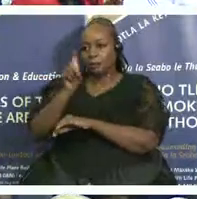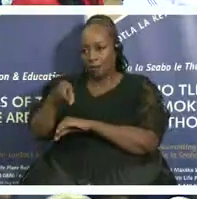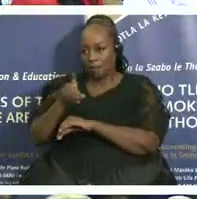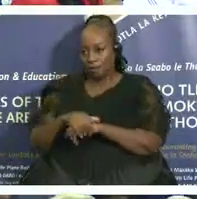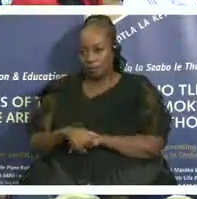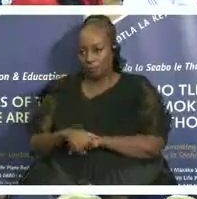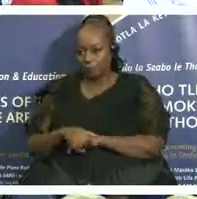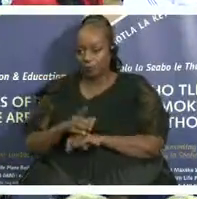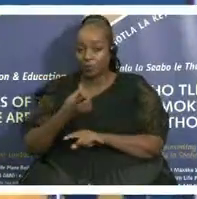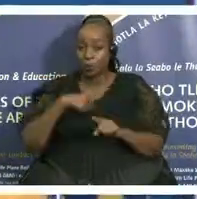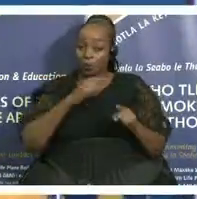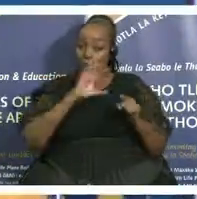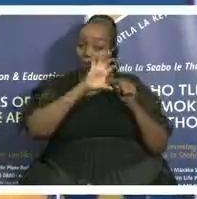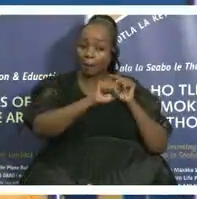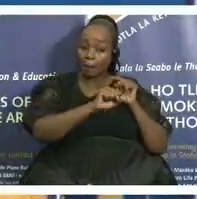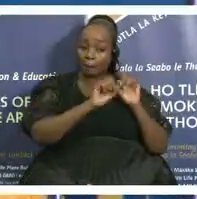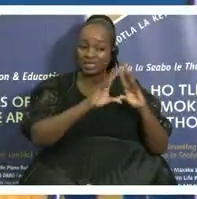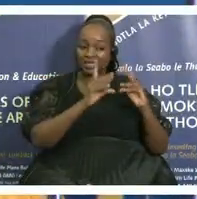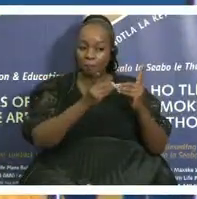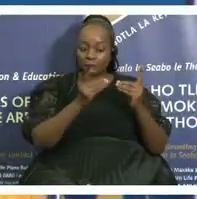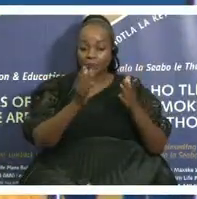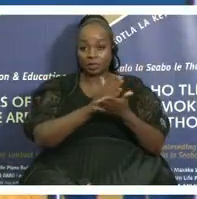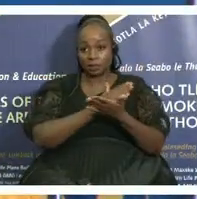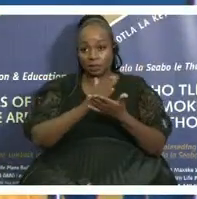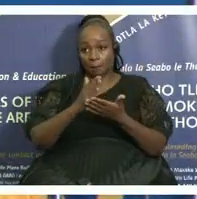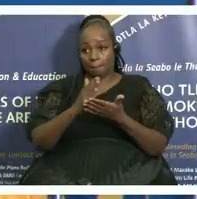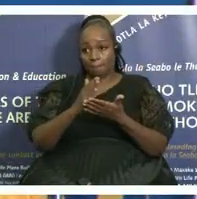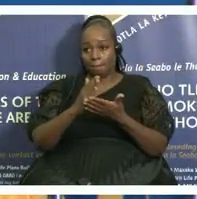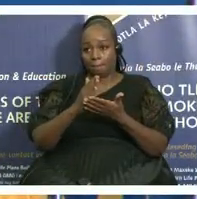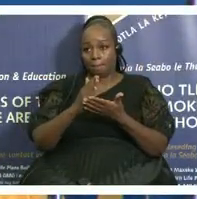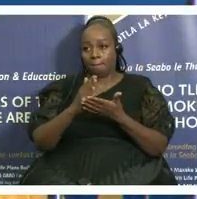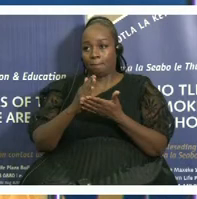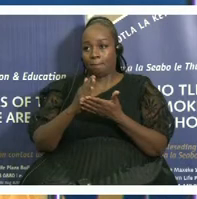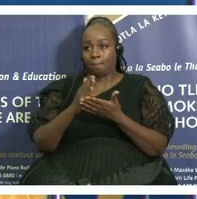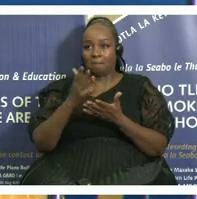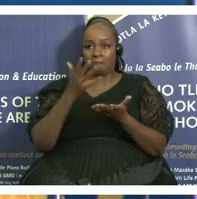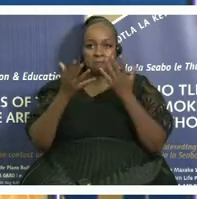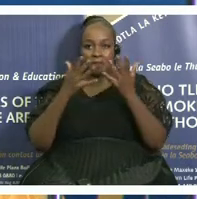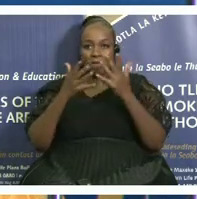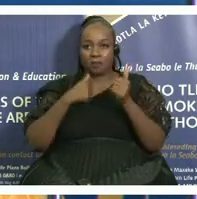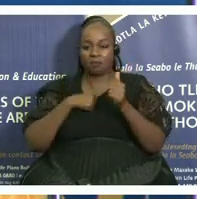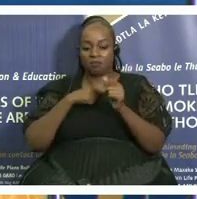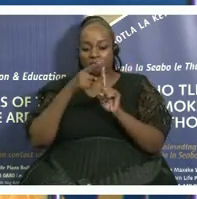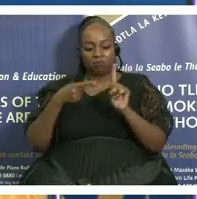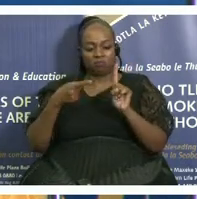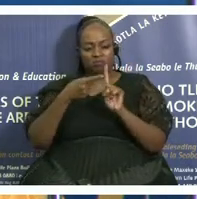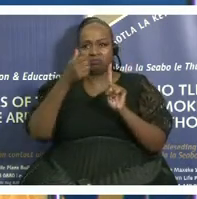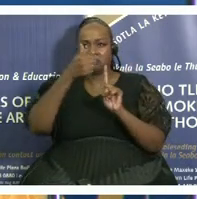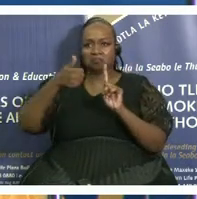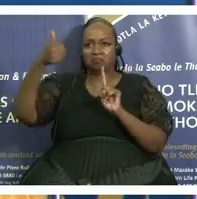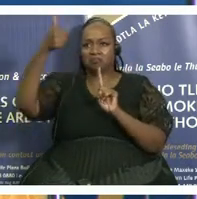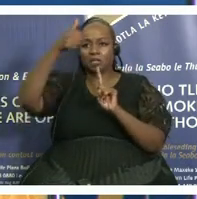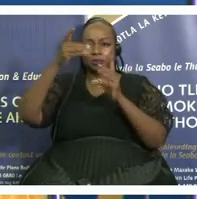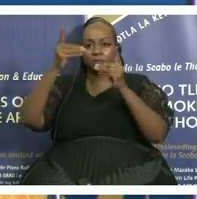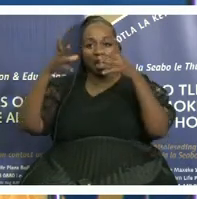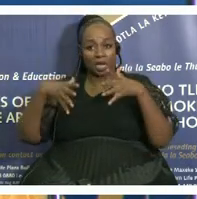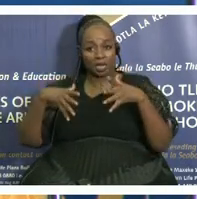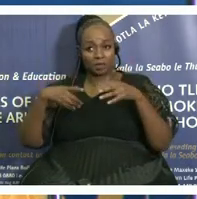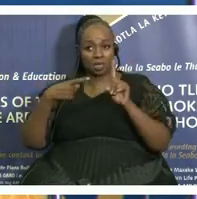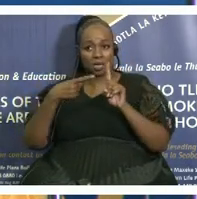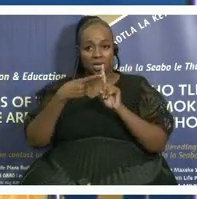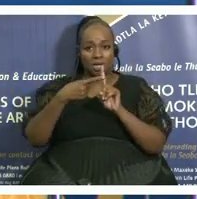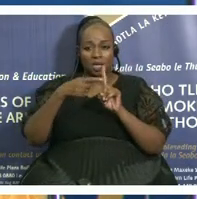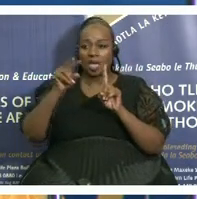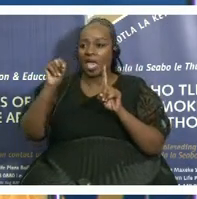Refumane hore ona le mafapa a mang mo motho ke chief director anale